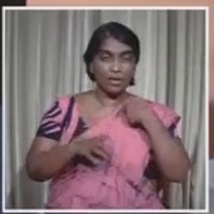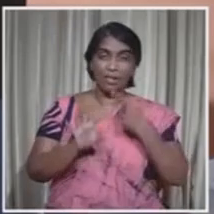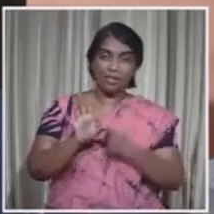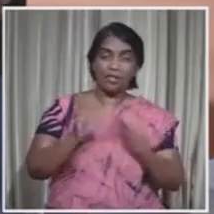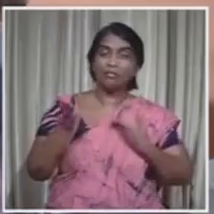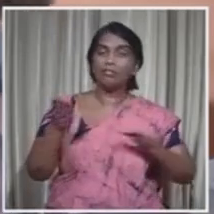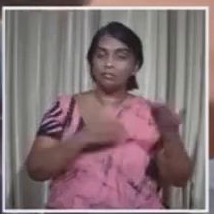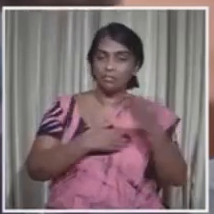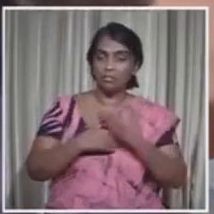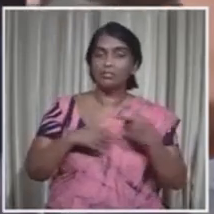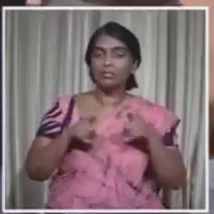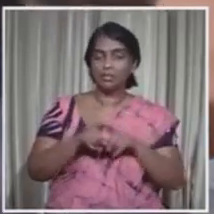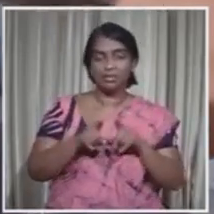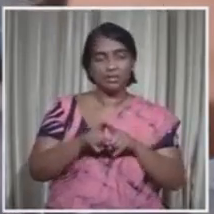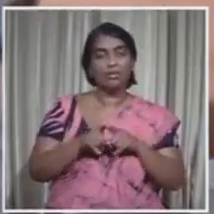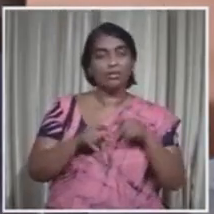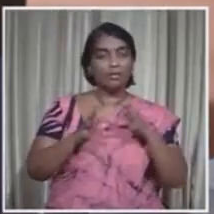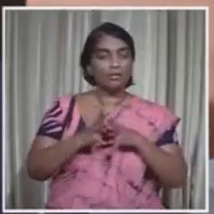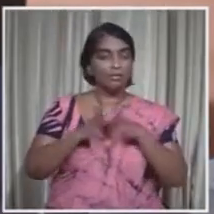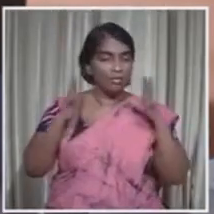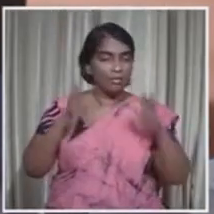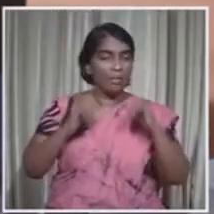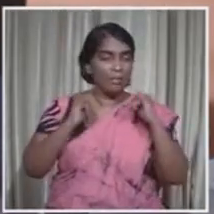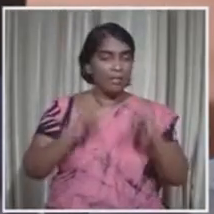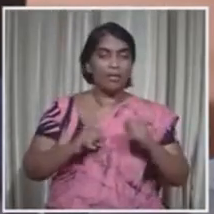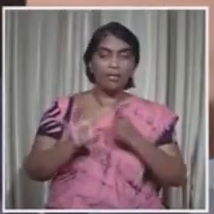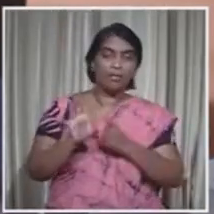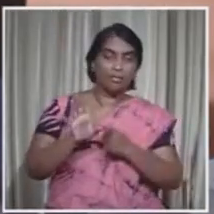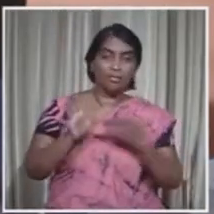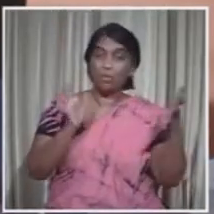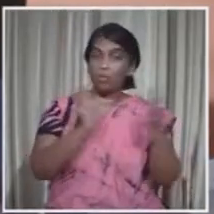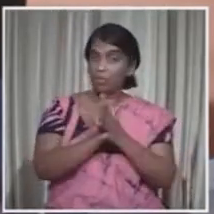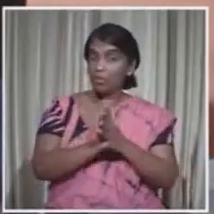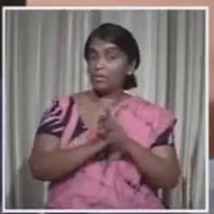My generation. You have messed with the wrong generation. That is what has happened. Sorry?